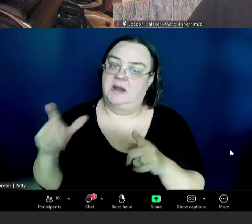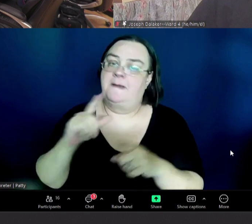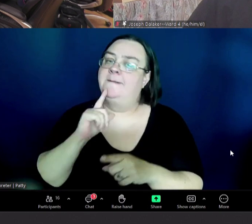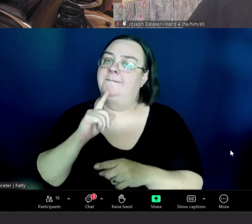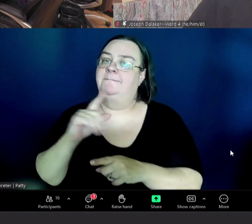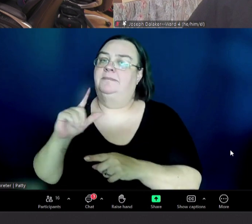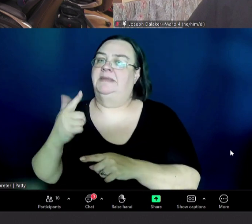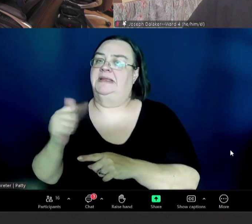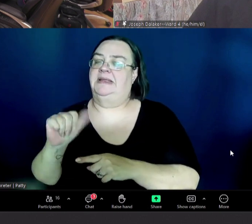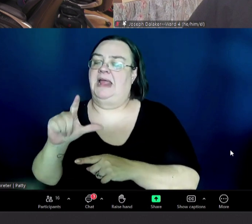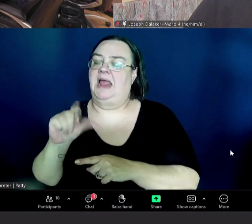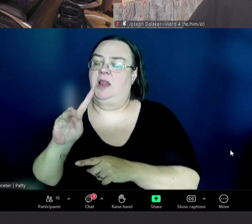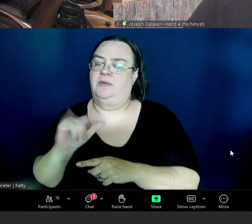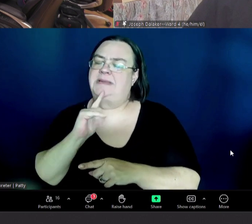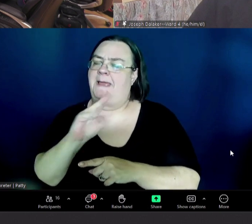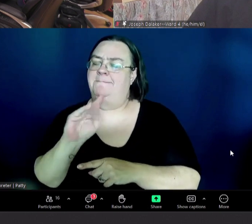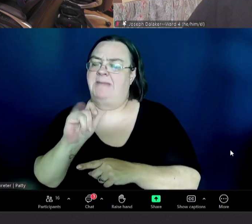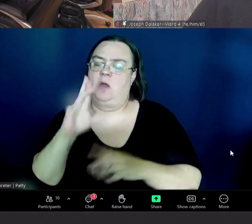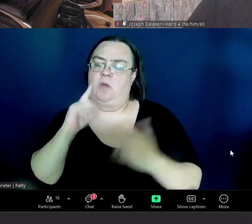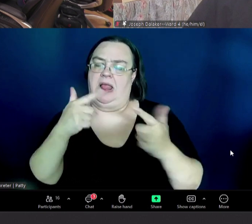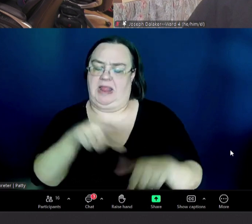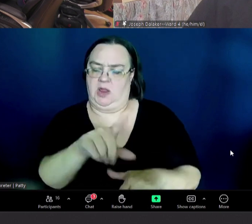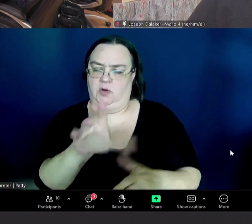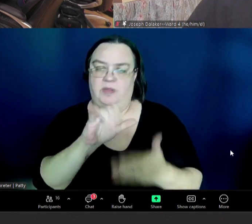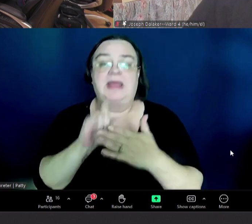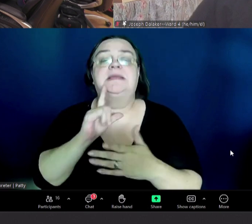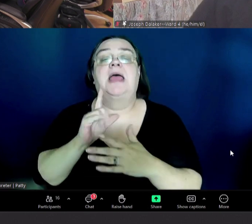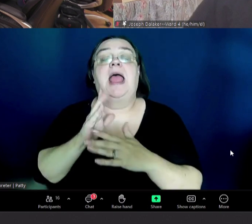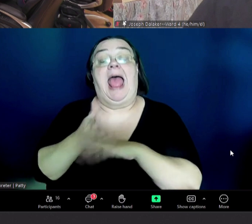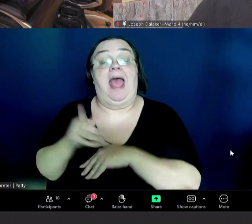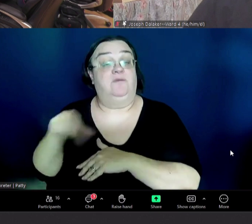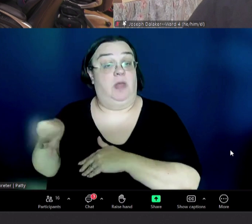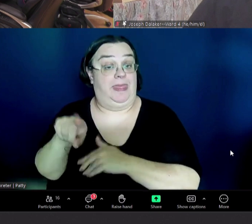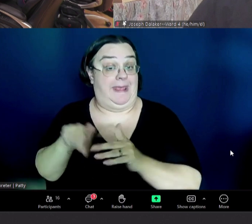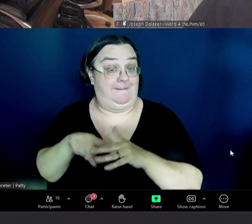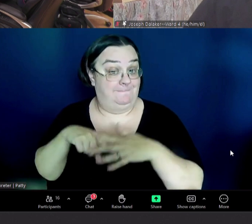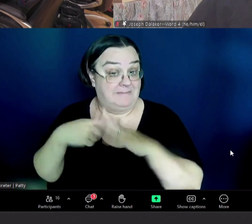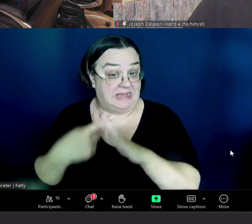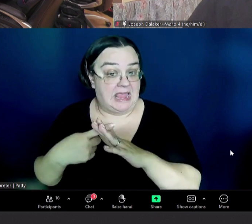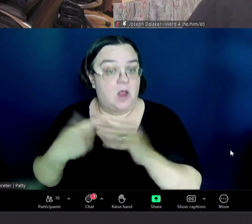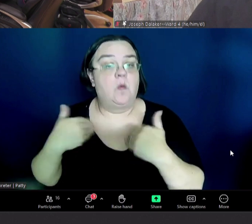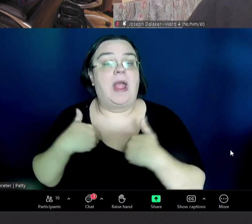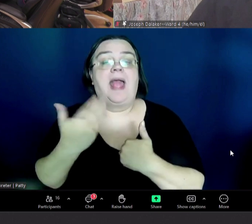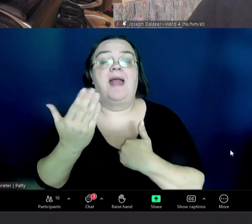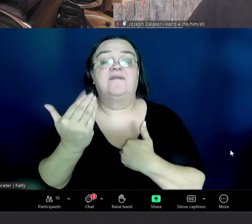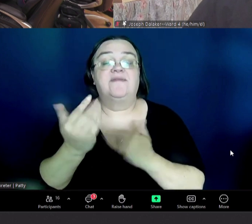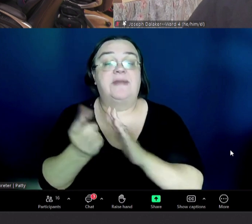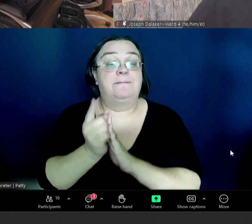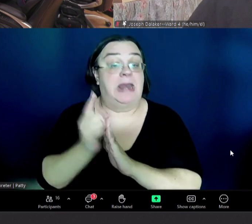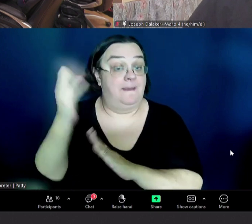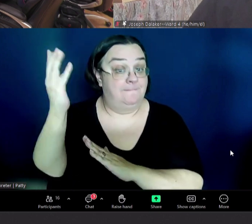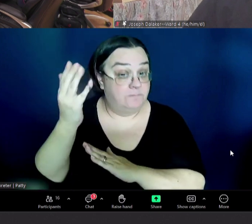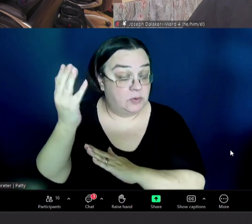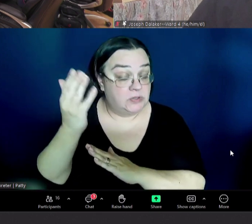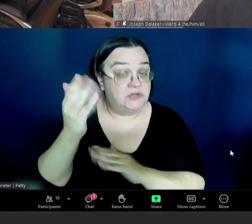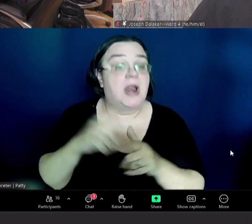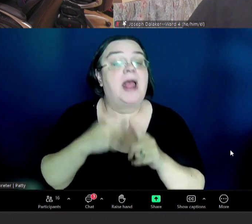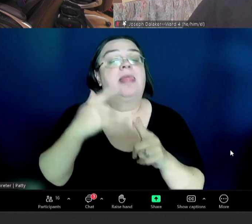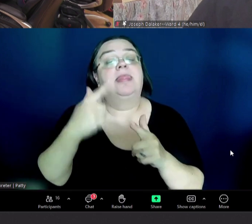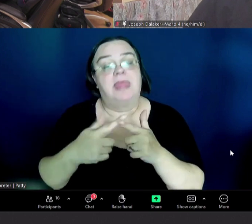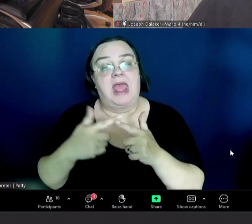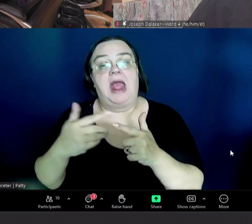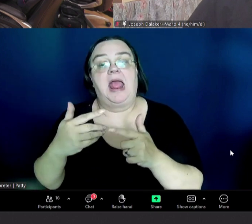We'll let you know that after they begin, we have a 15-minute presentation followed by questions